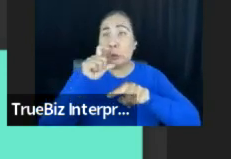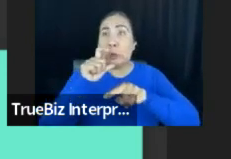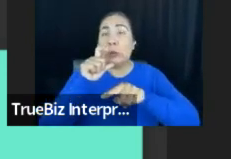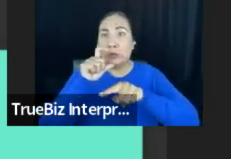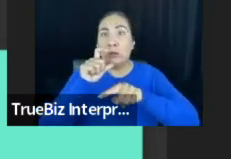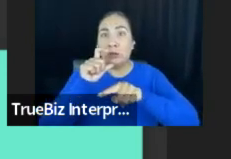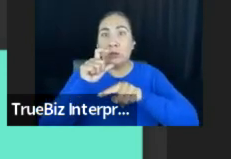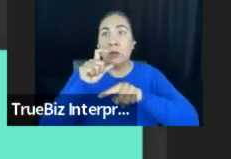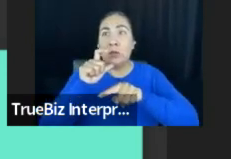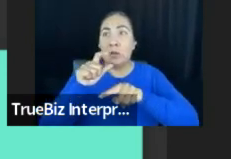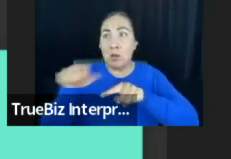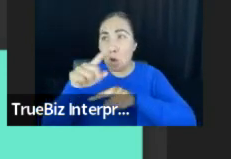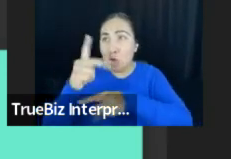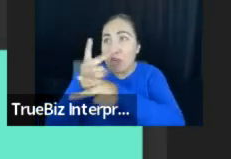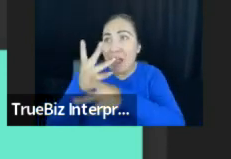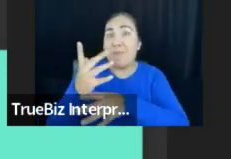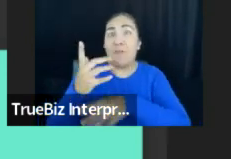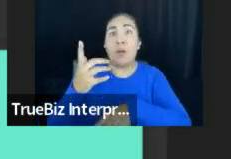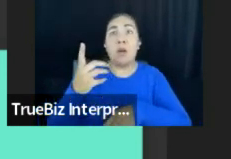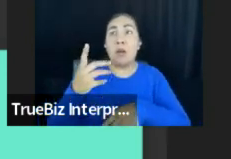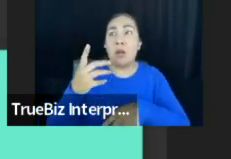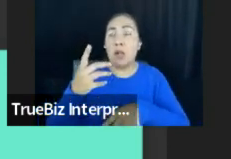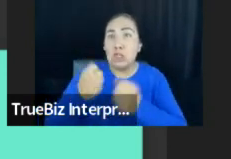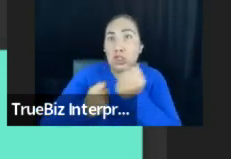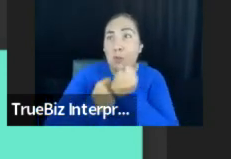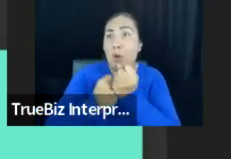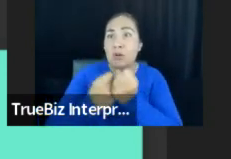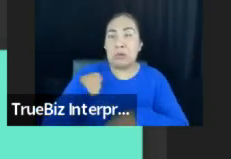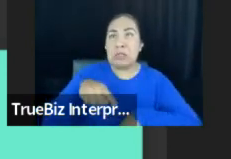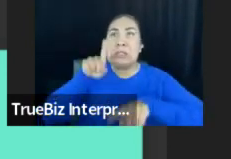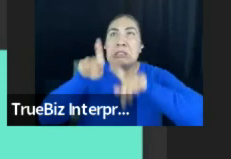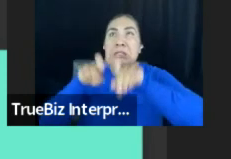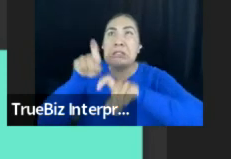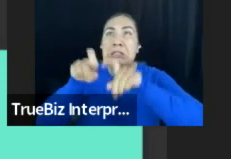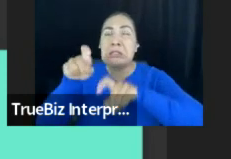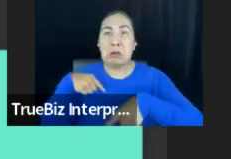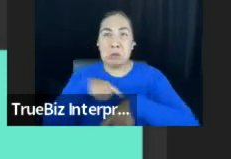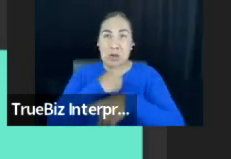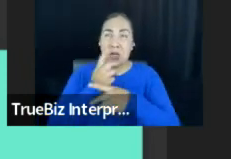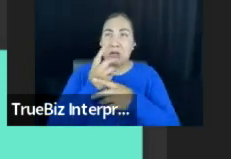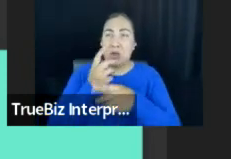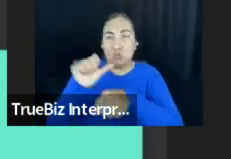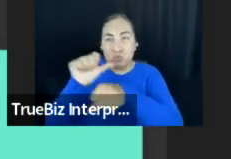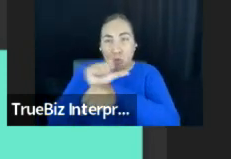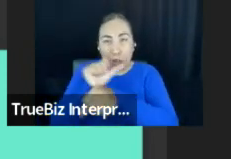offer support. We ask questions. As we mentioned, we're working with our